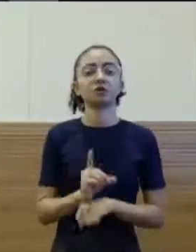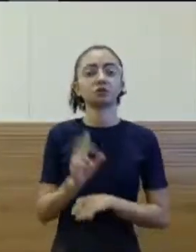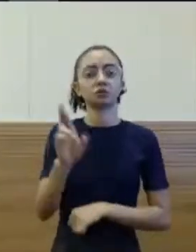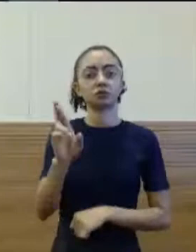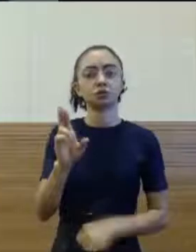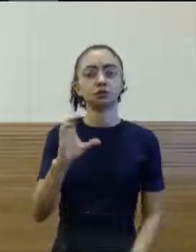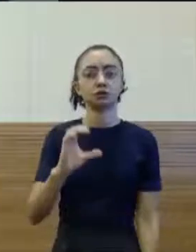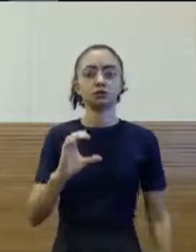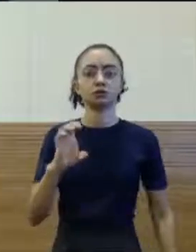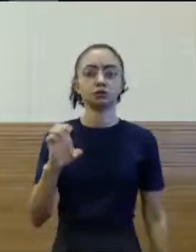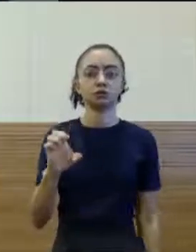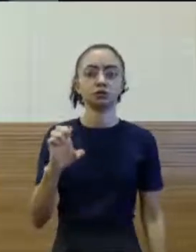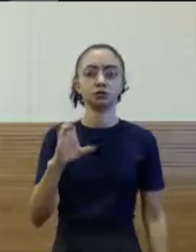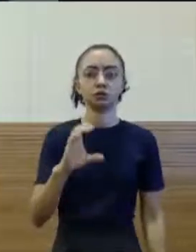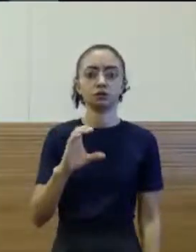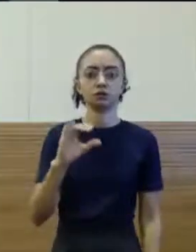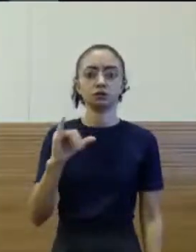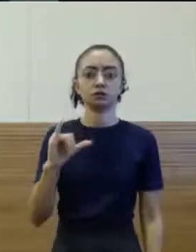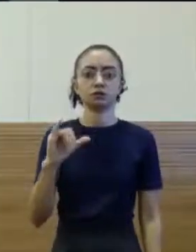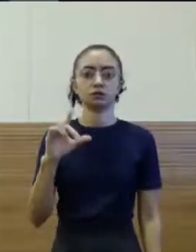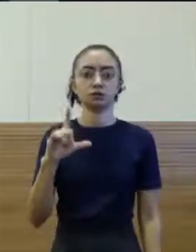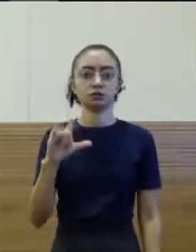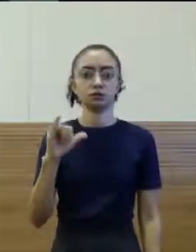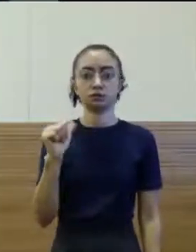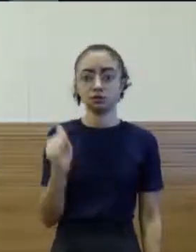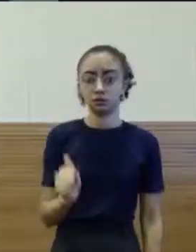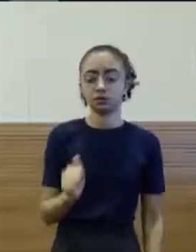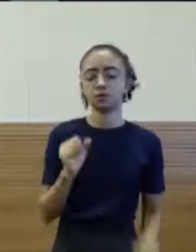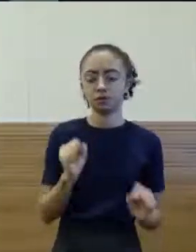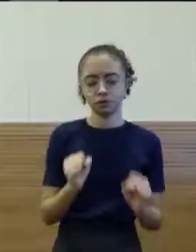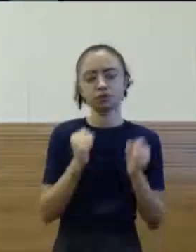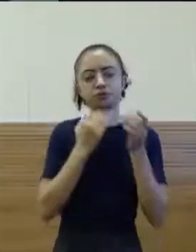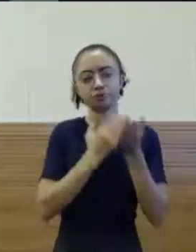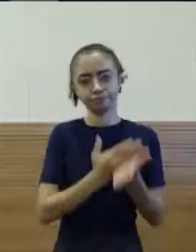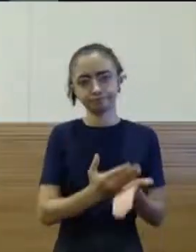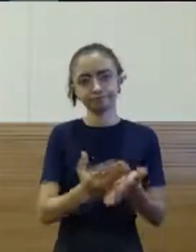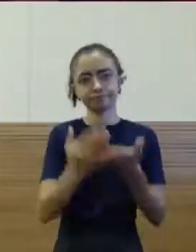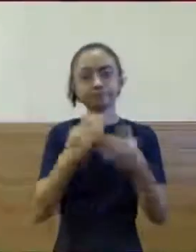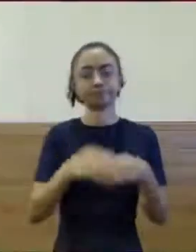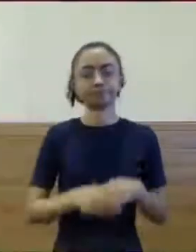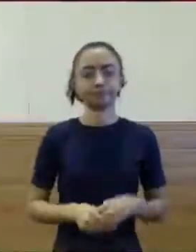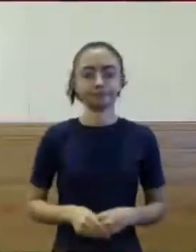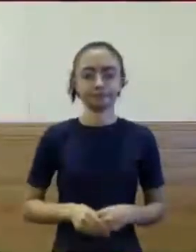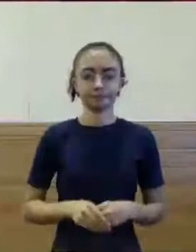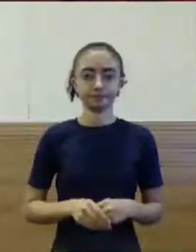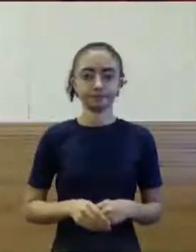and be hosted by Dr. Cecilia Gamboa. You have the floor, ma'am.